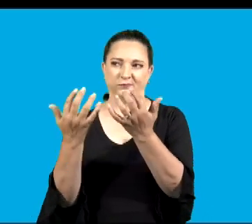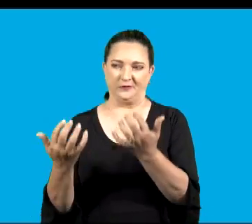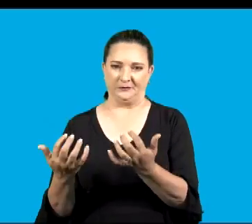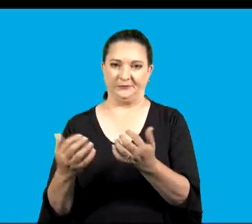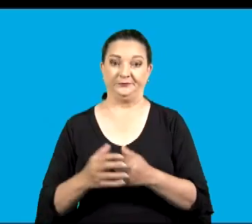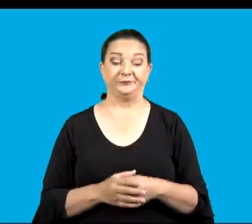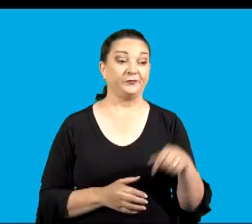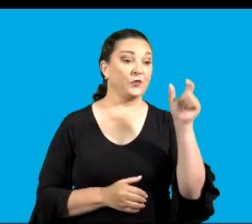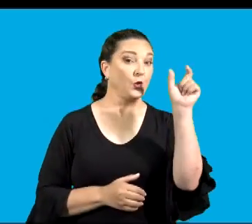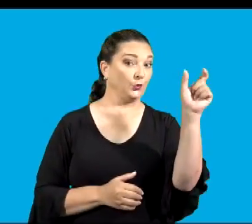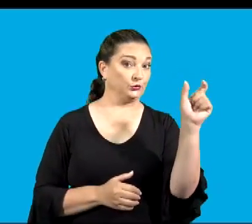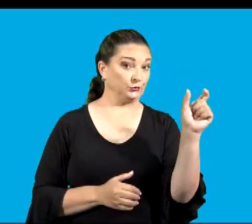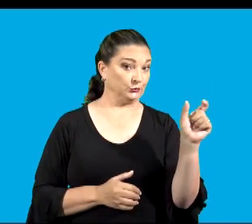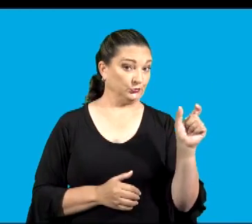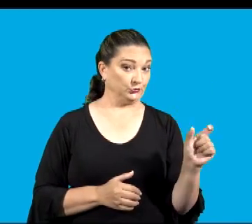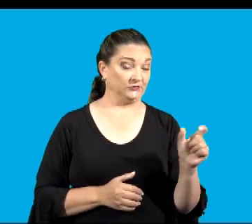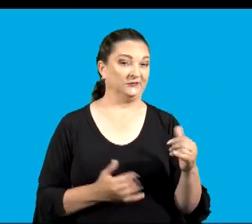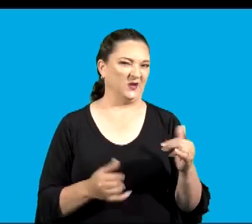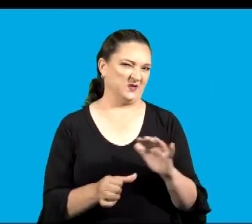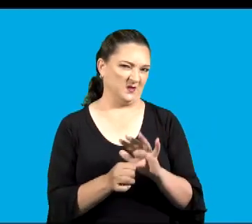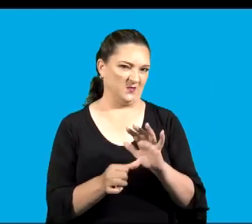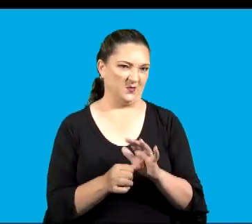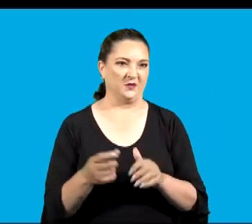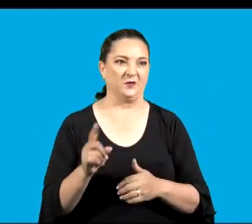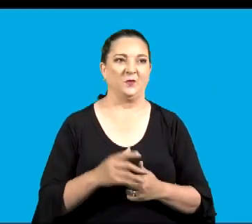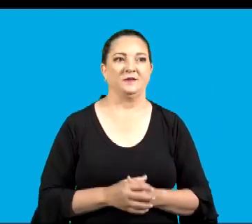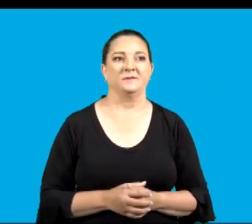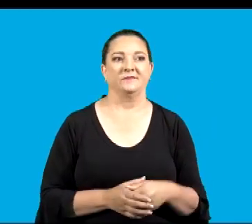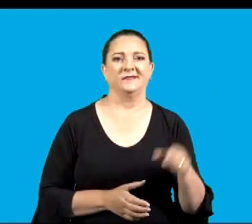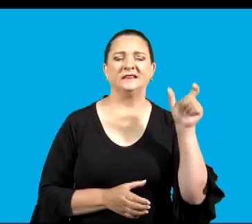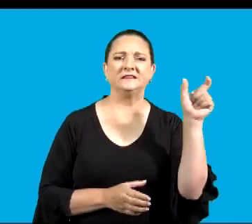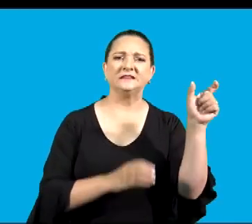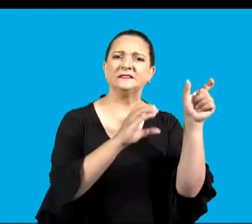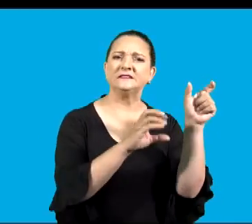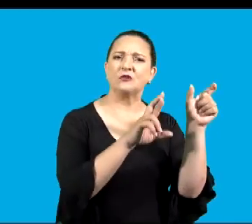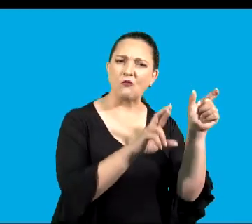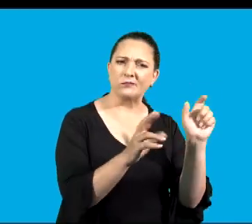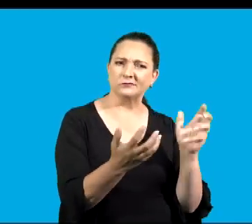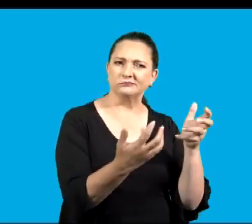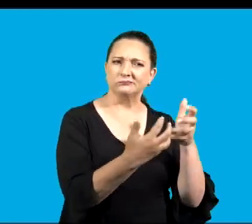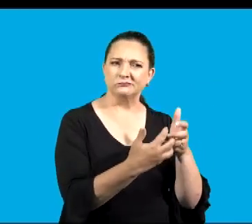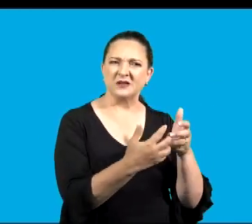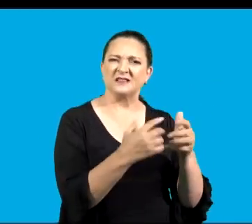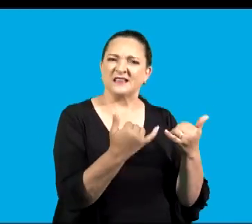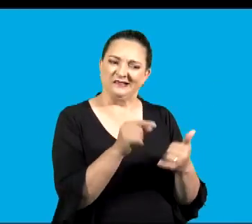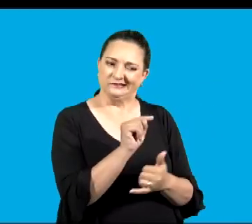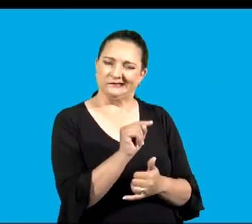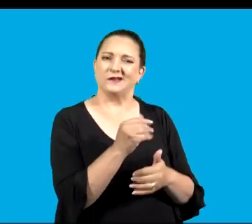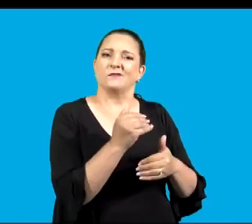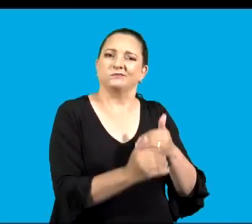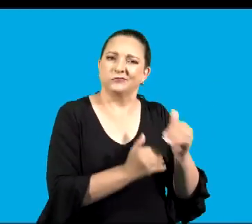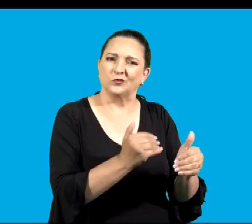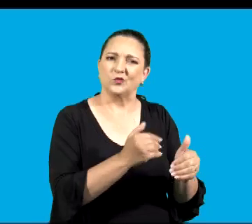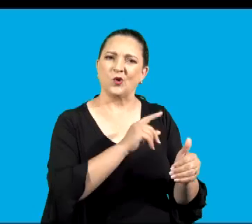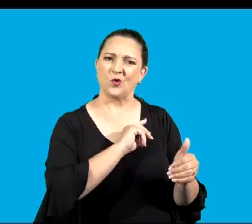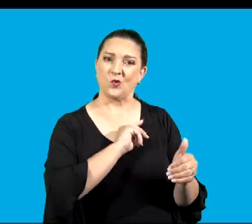Here are some keywords and language. Creditors reconciliation. It is the process of ensuring that the